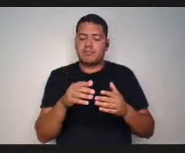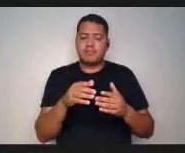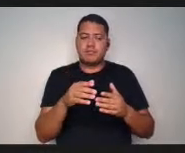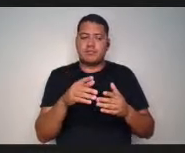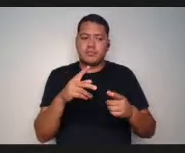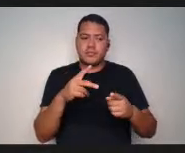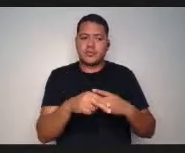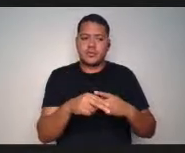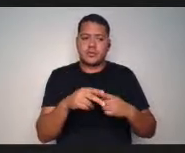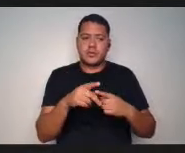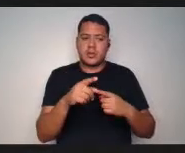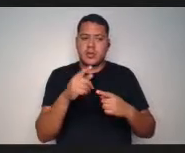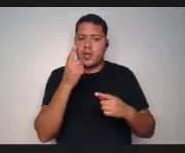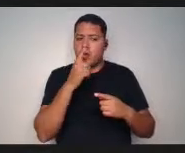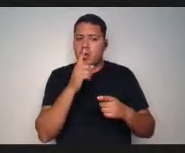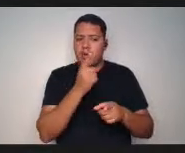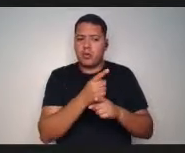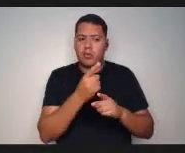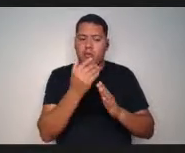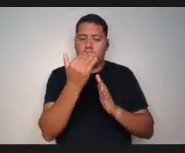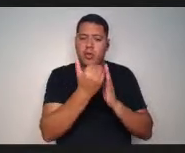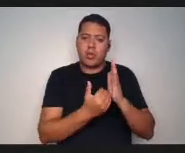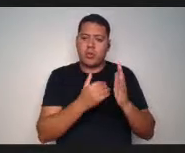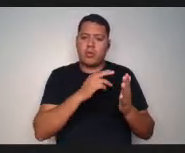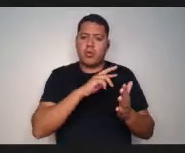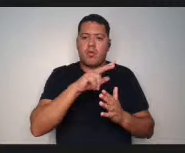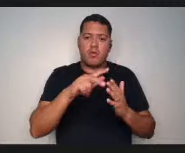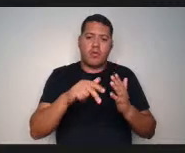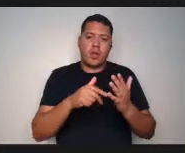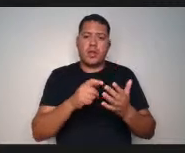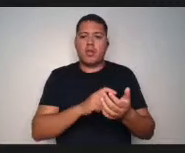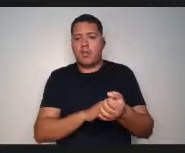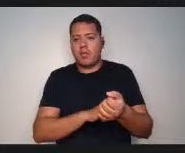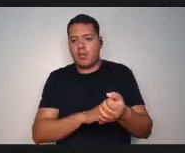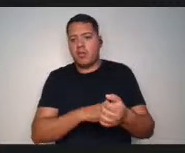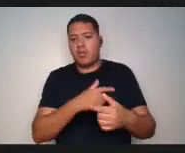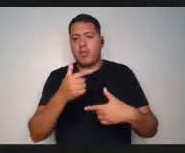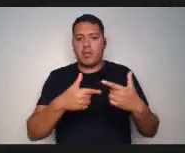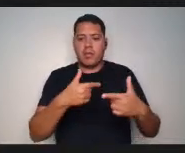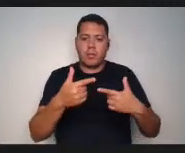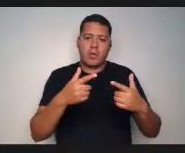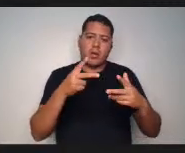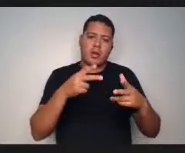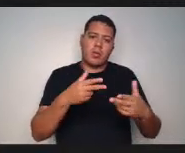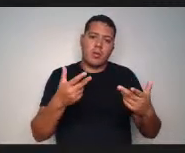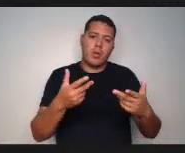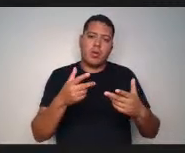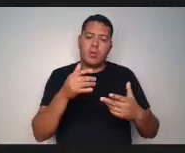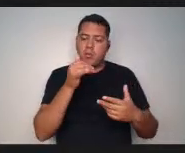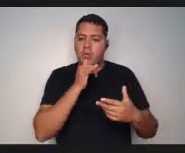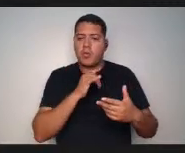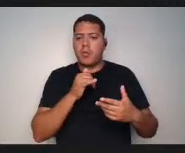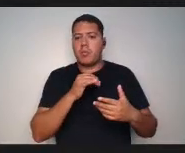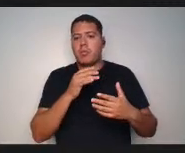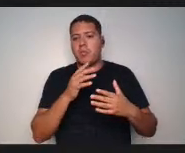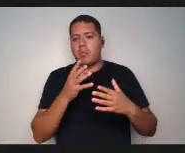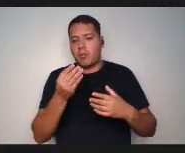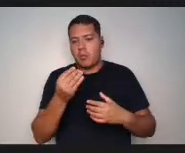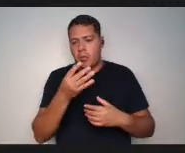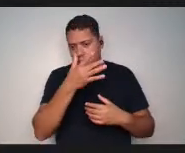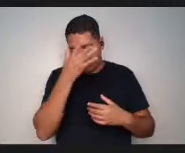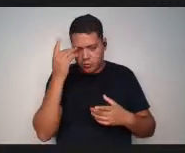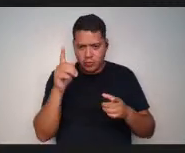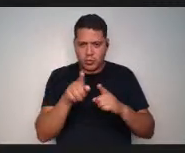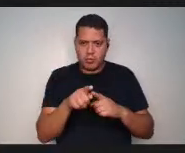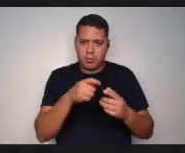stresses, including demands and low rewards. There was not a significant change in supervisor support at the intervention hospital,